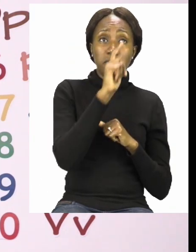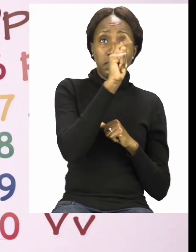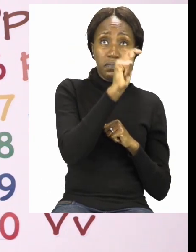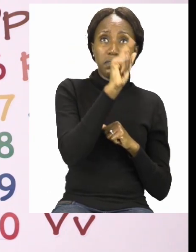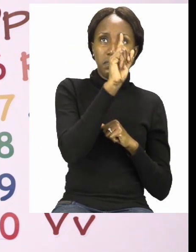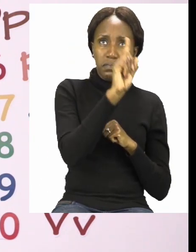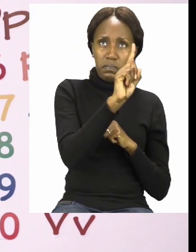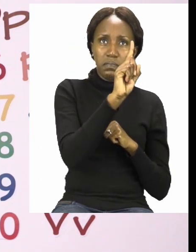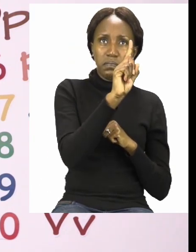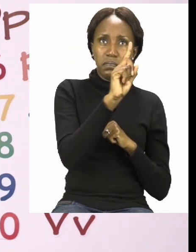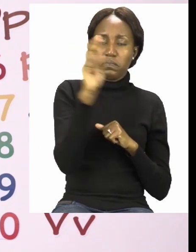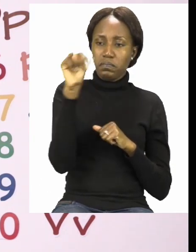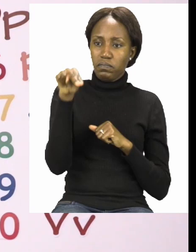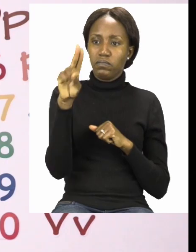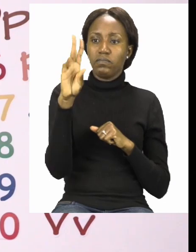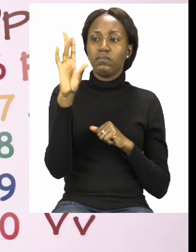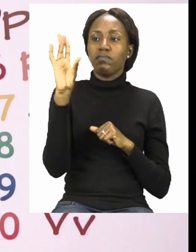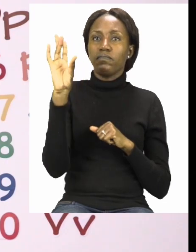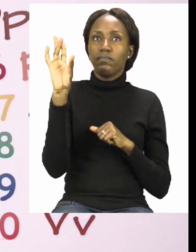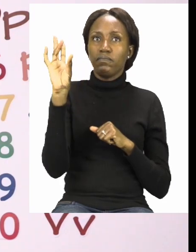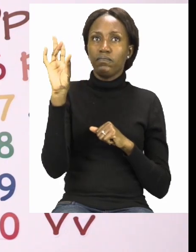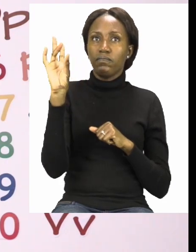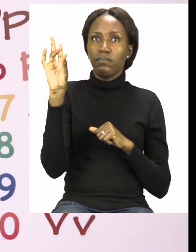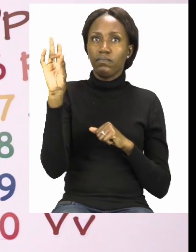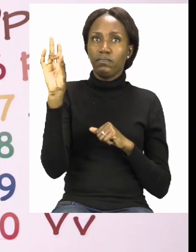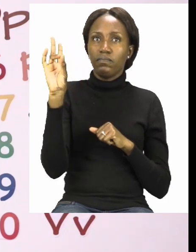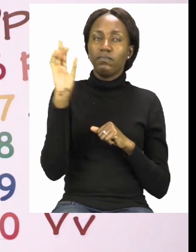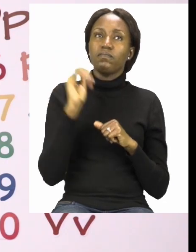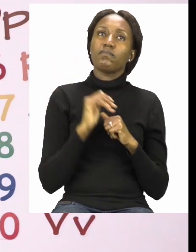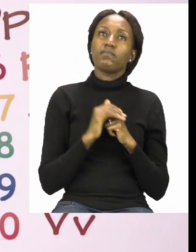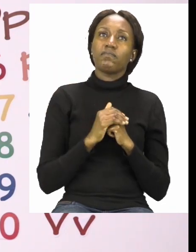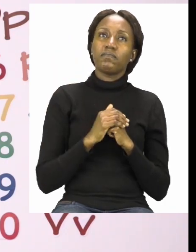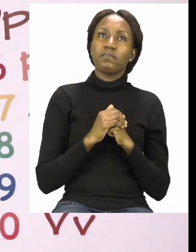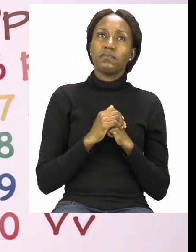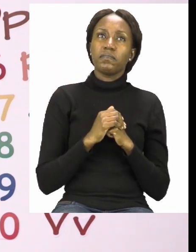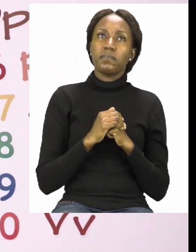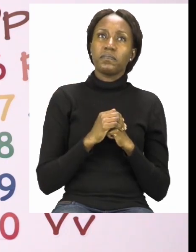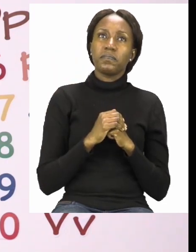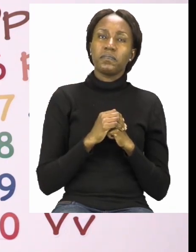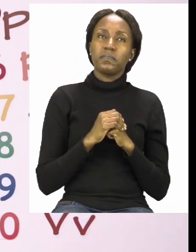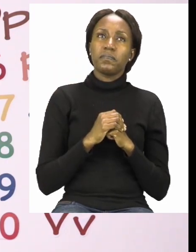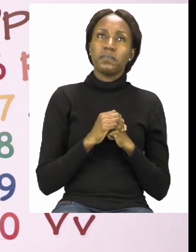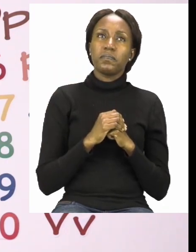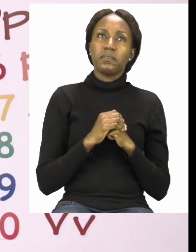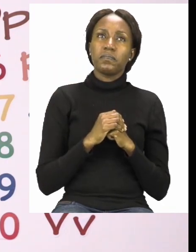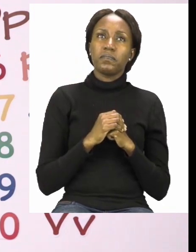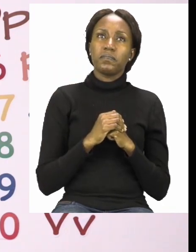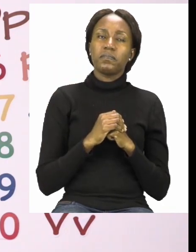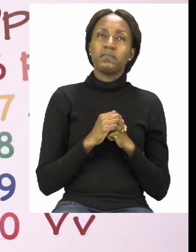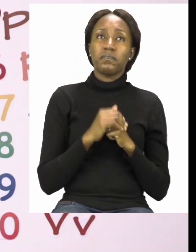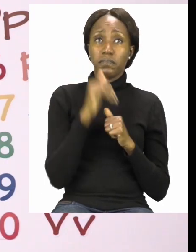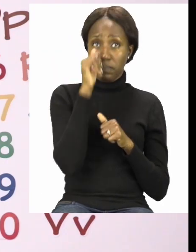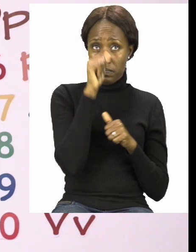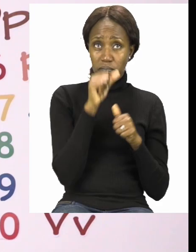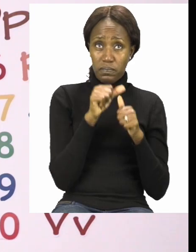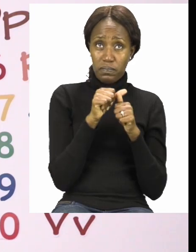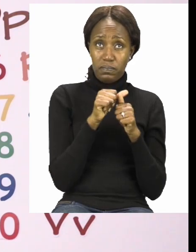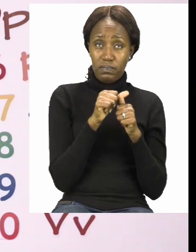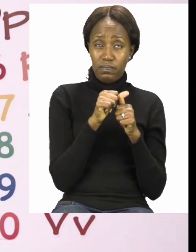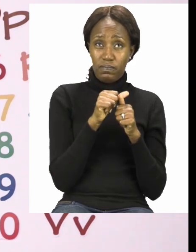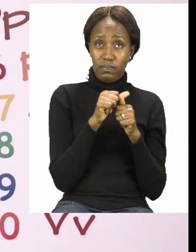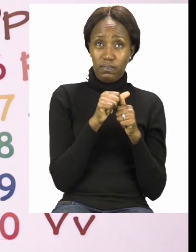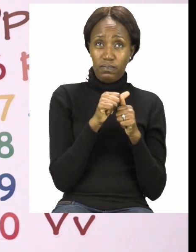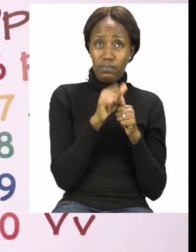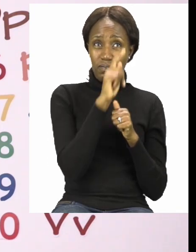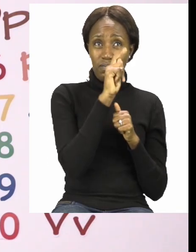10 and 7 units. Now, remember what I told you about Mr. Tens? He doesn't